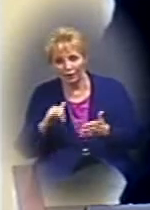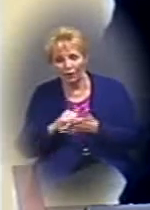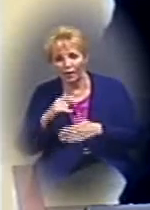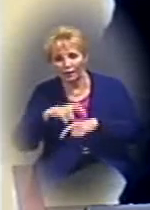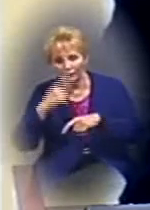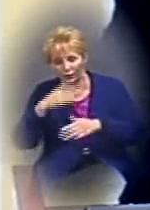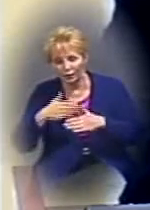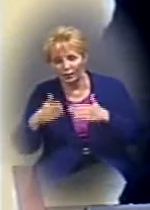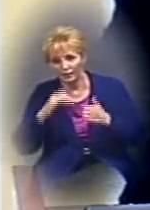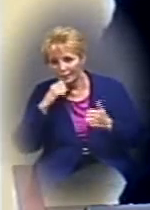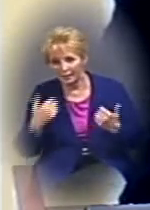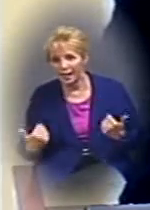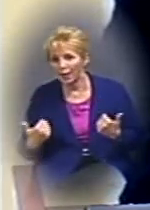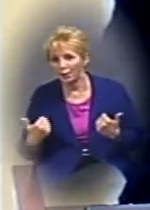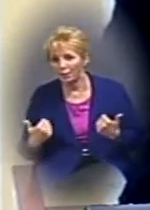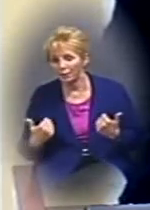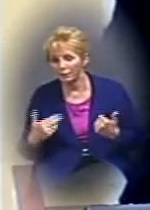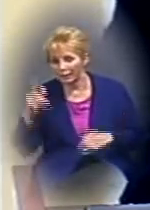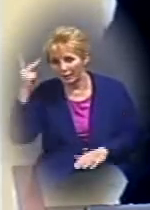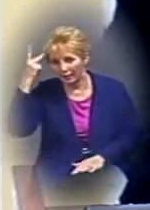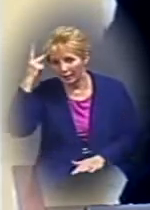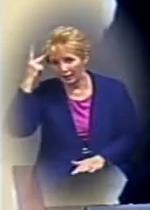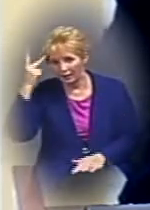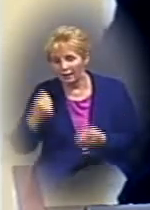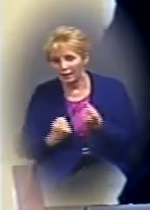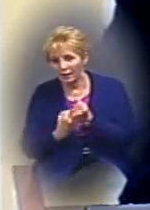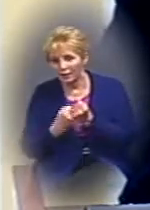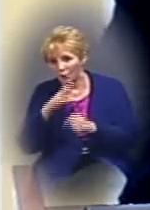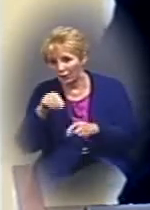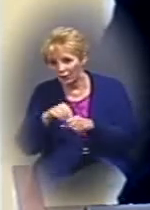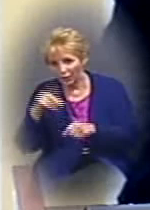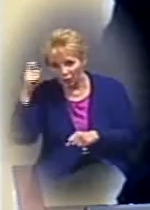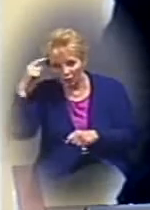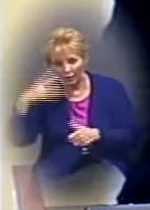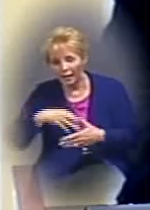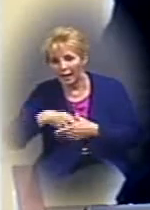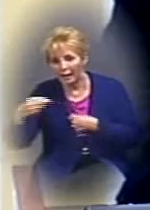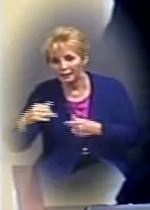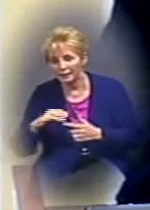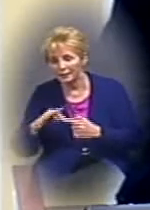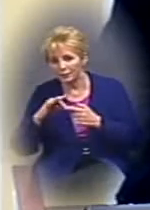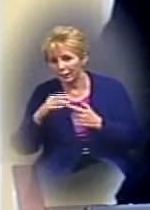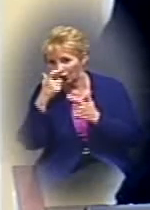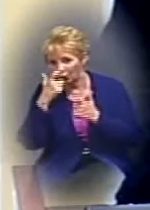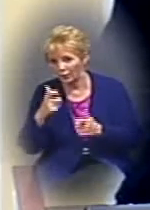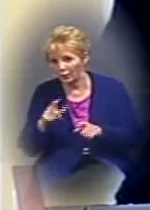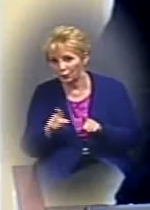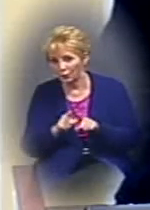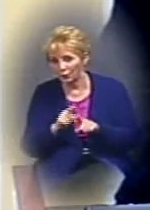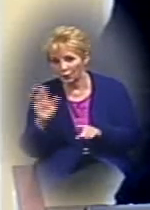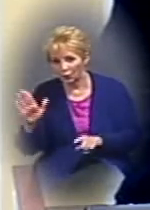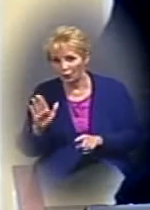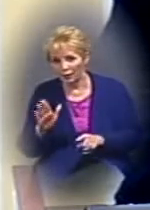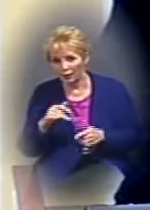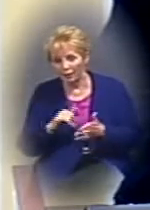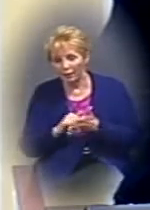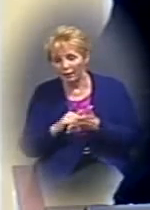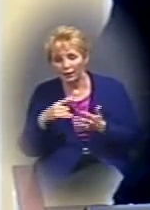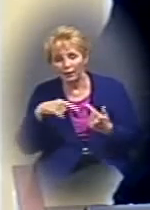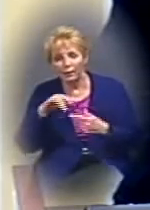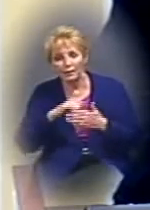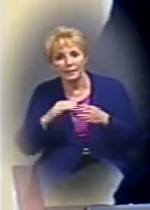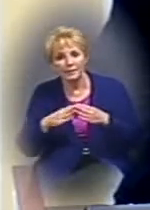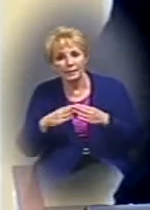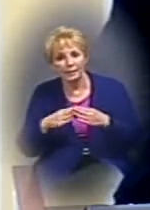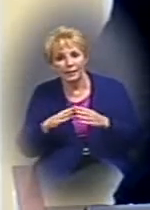for ending it is now. Political alliances within government and outside special interests, as well as gerrymandering of our city